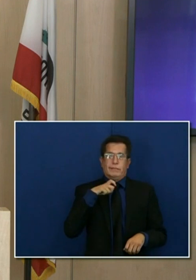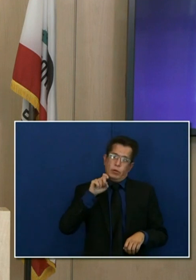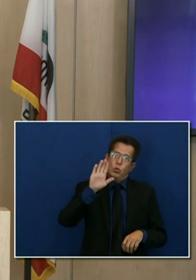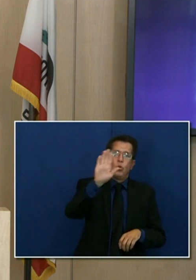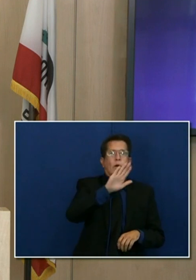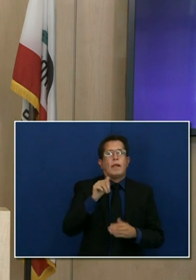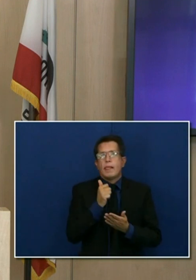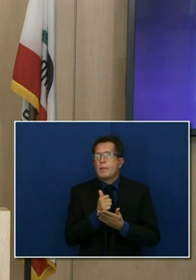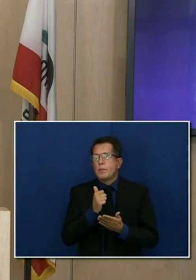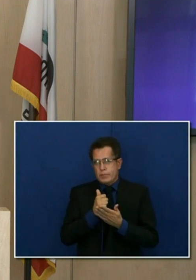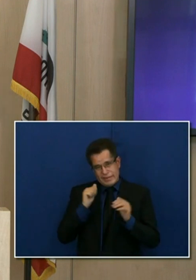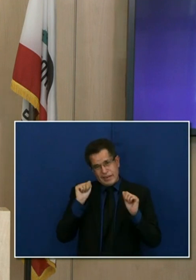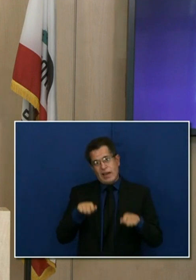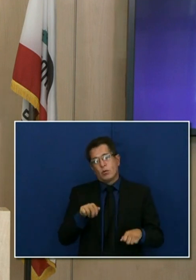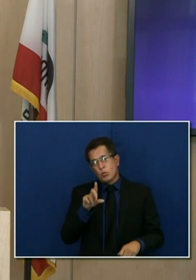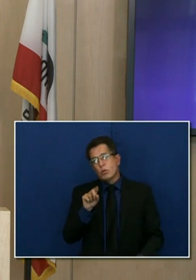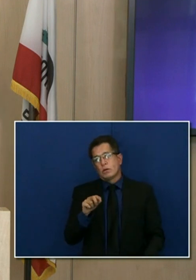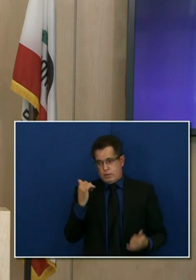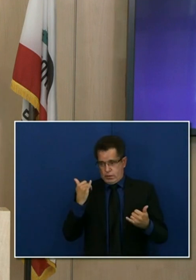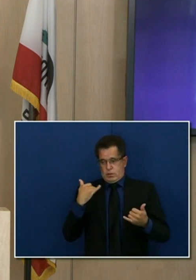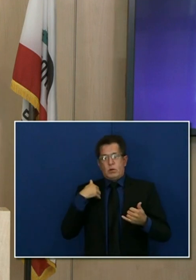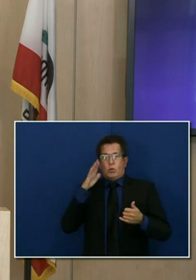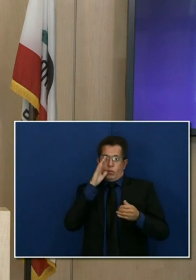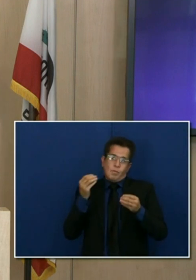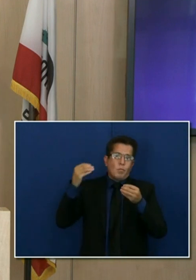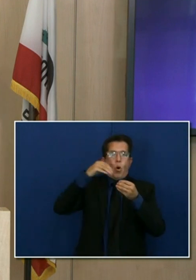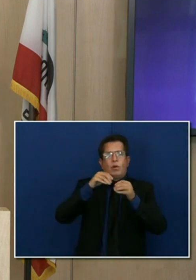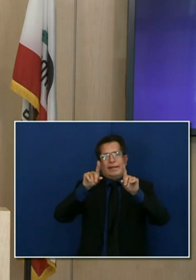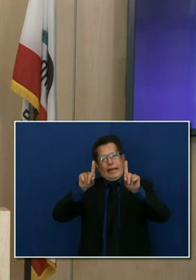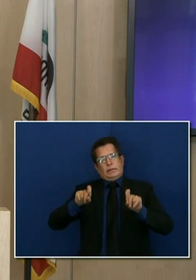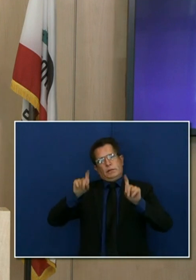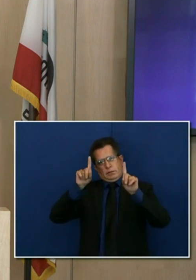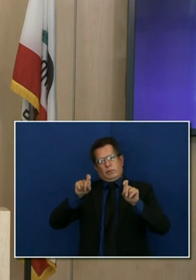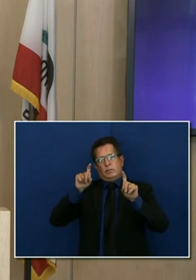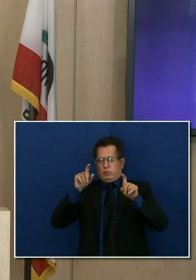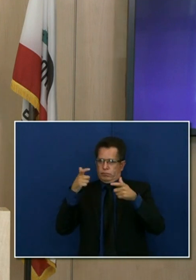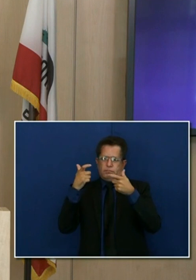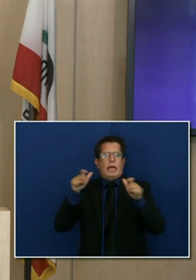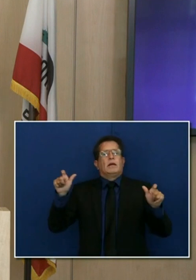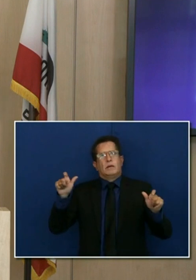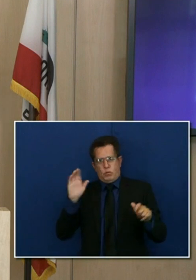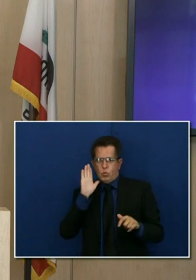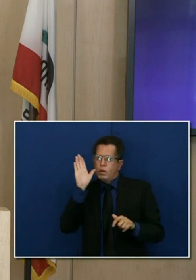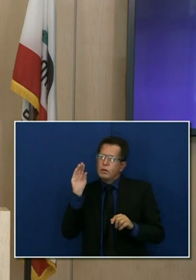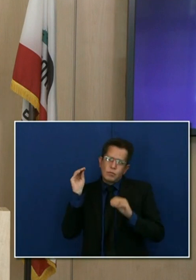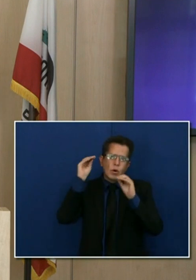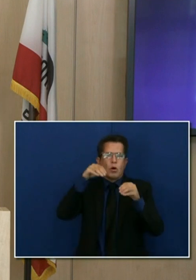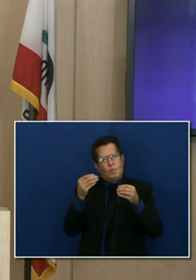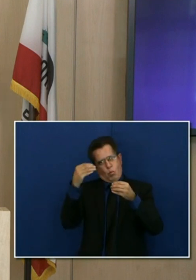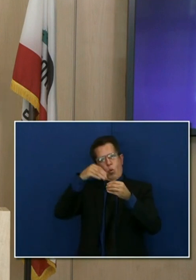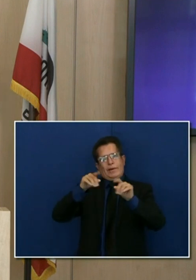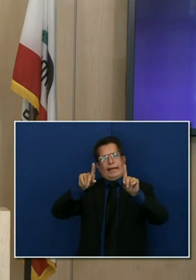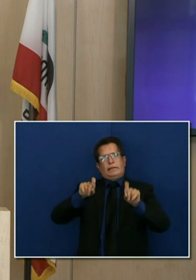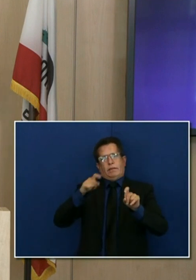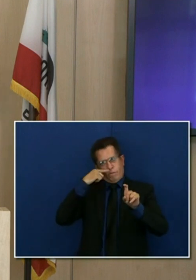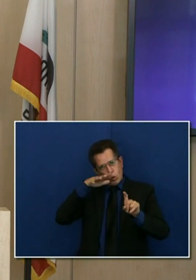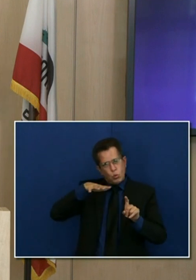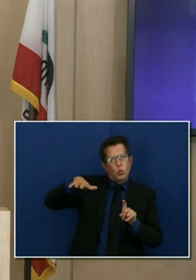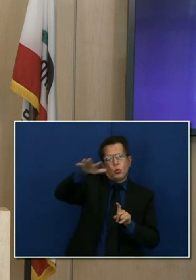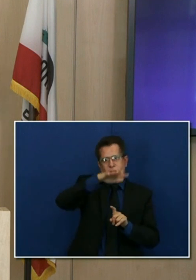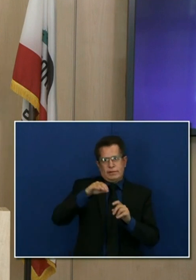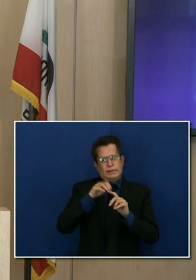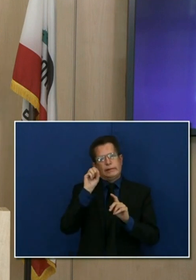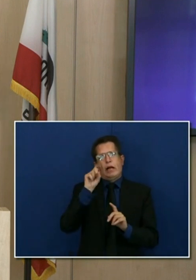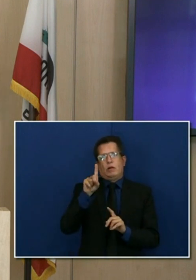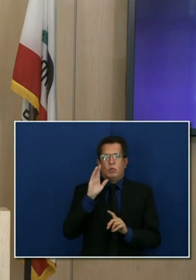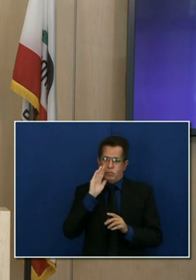want you to know that we are expanding our robust testing efforts even further to test more people to prevent